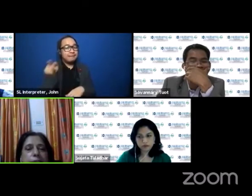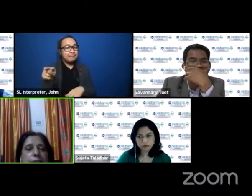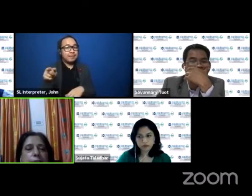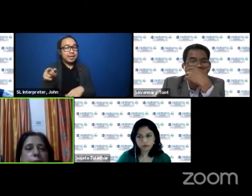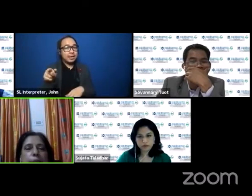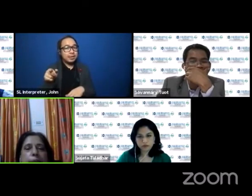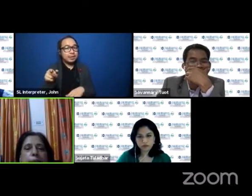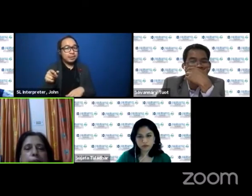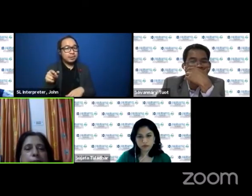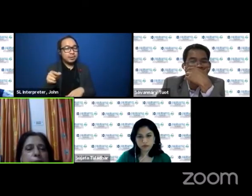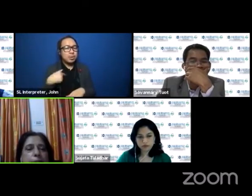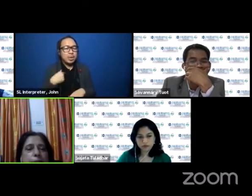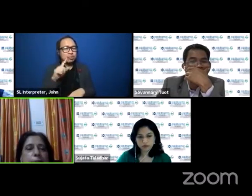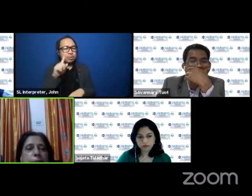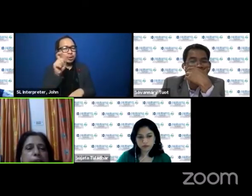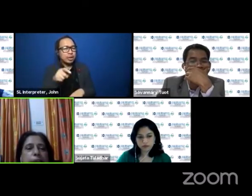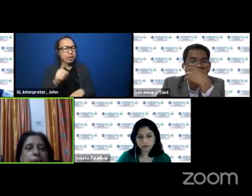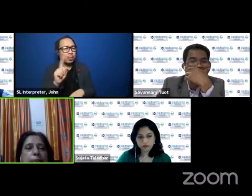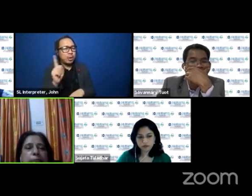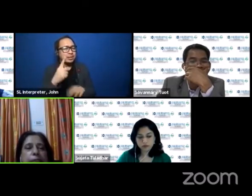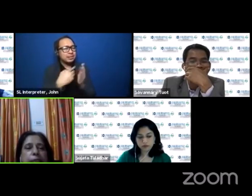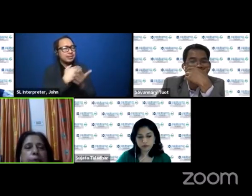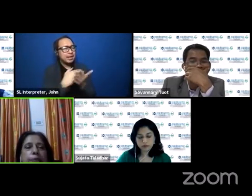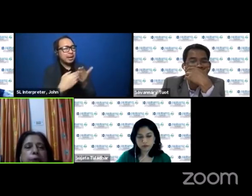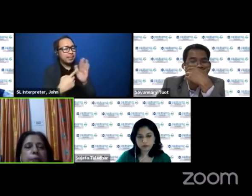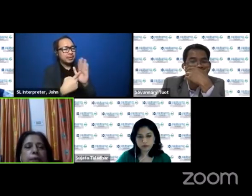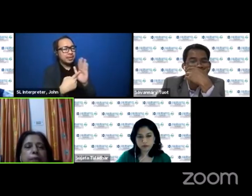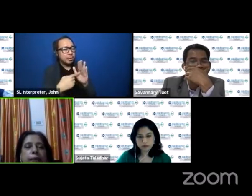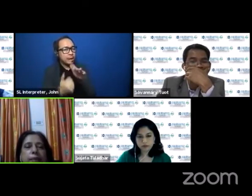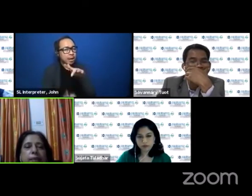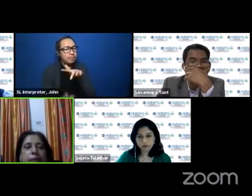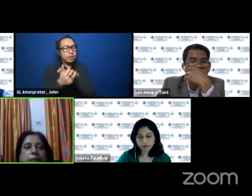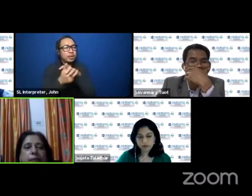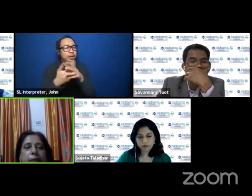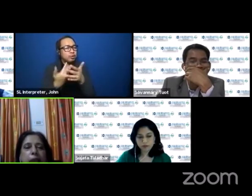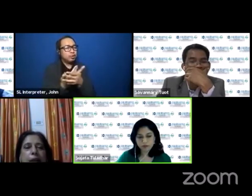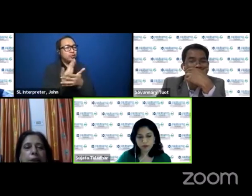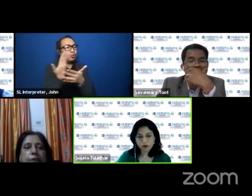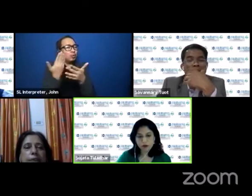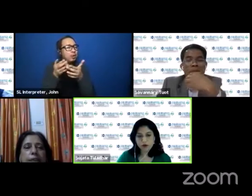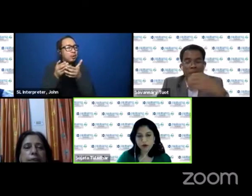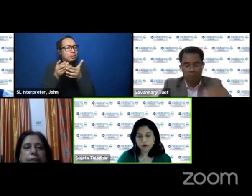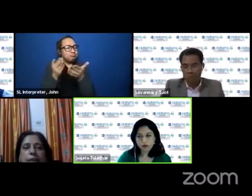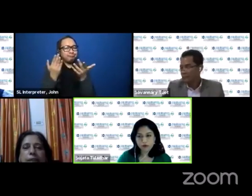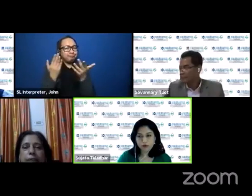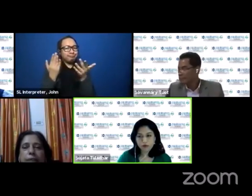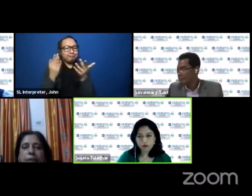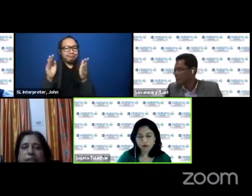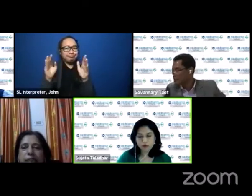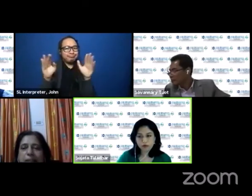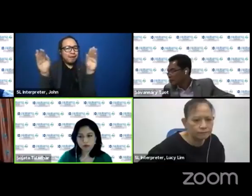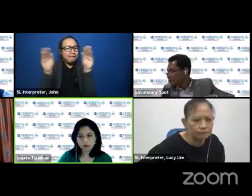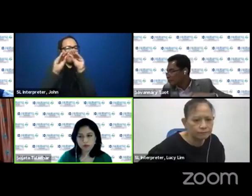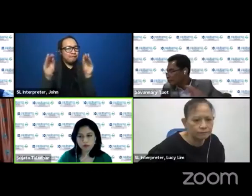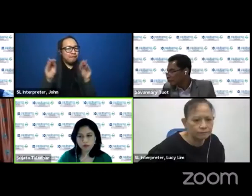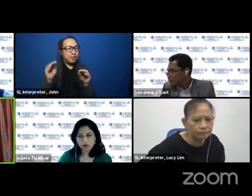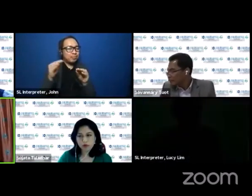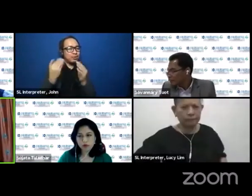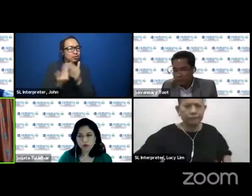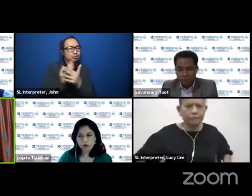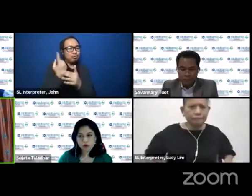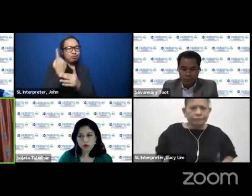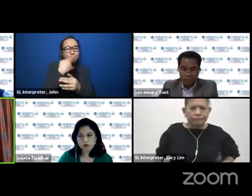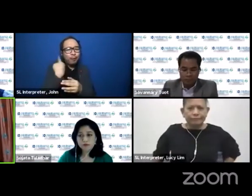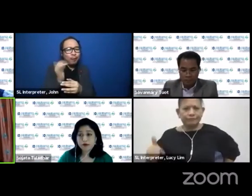Seng wants to know, what are some examples of emerging and new forms of violence? Sujata, if you are there, if you could just answer this, and then